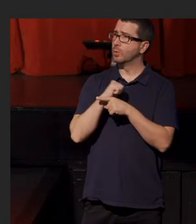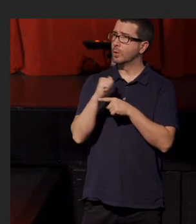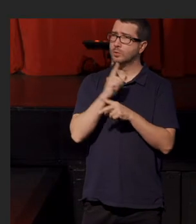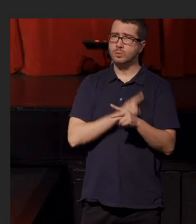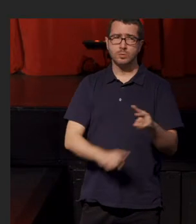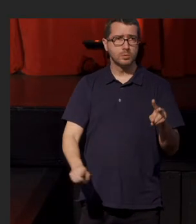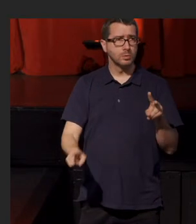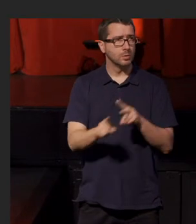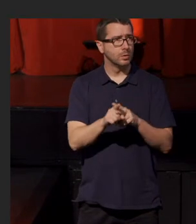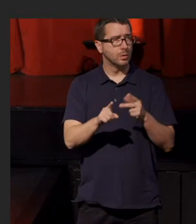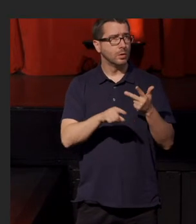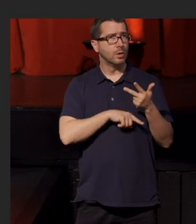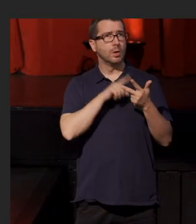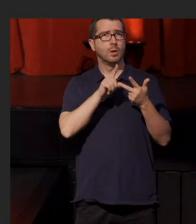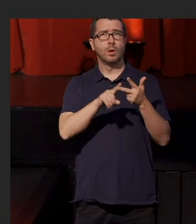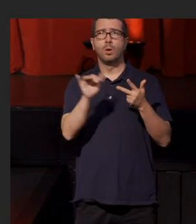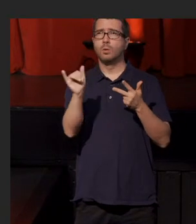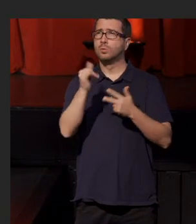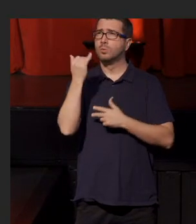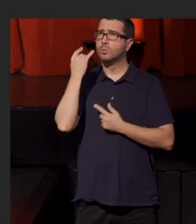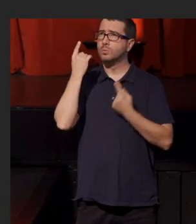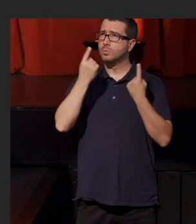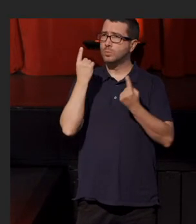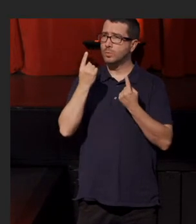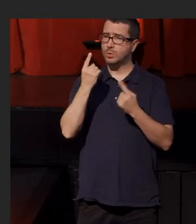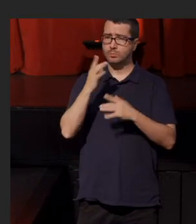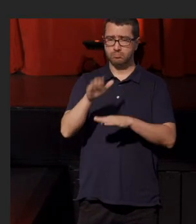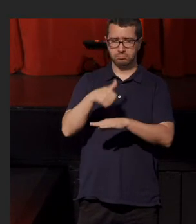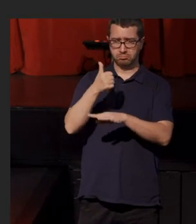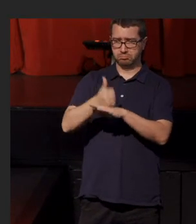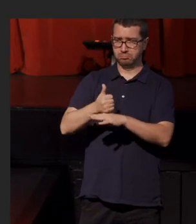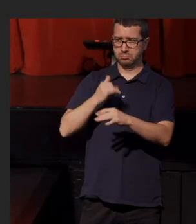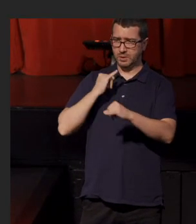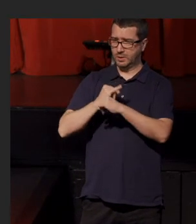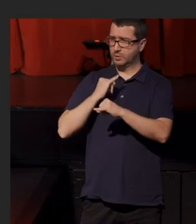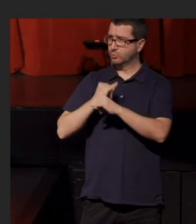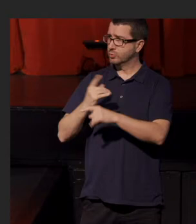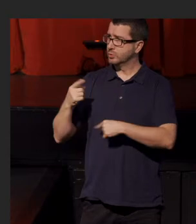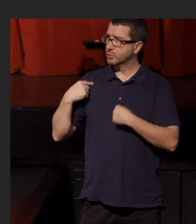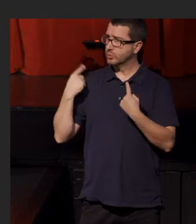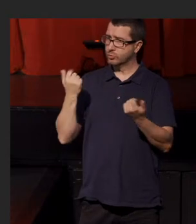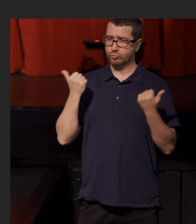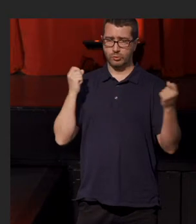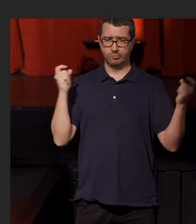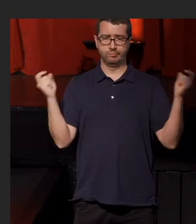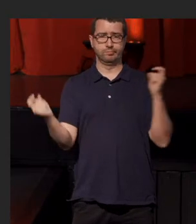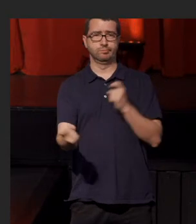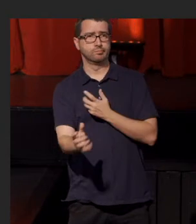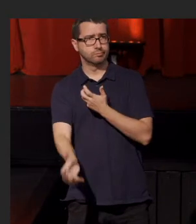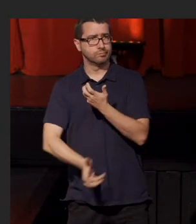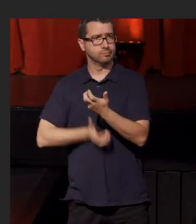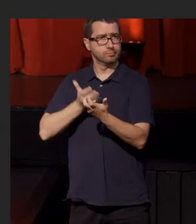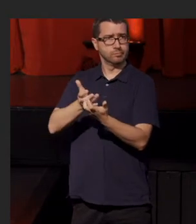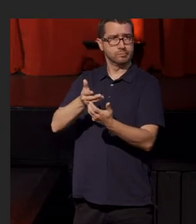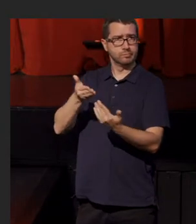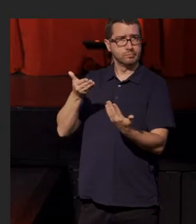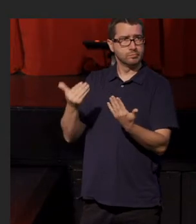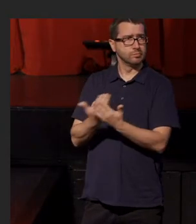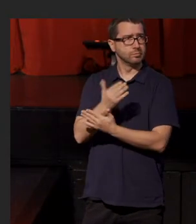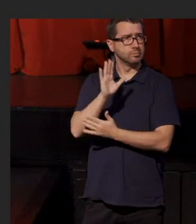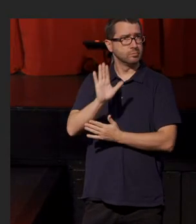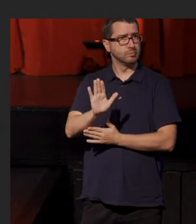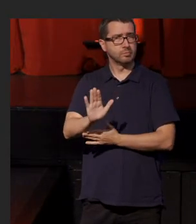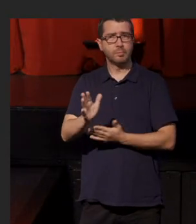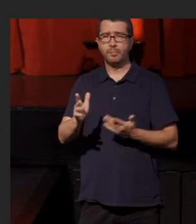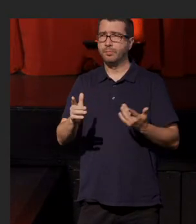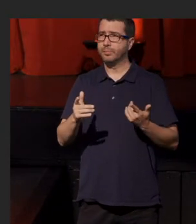also think about the well-established industries that are trying to adapt, you know, related to this idea